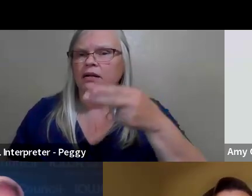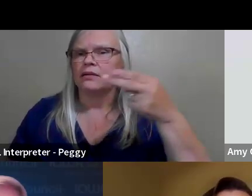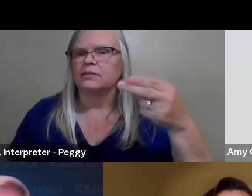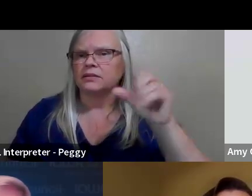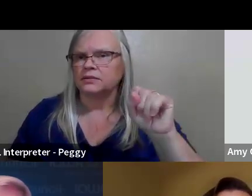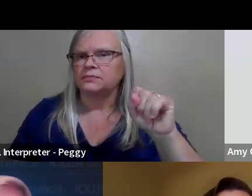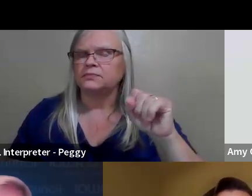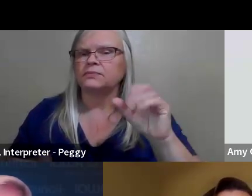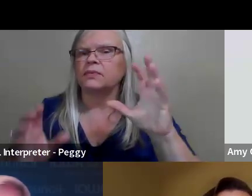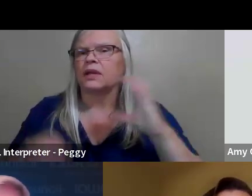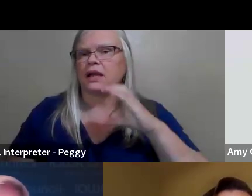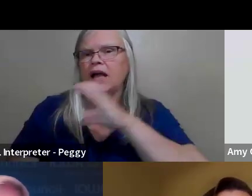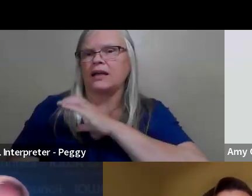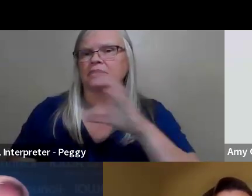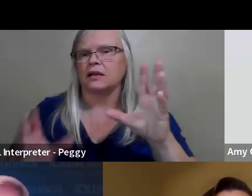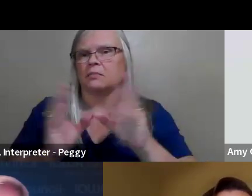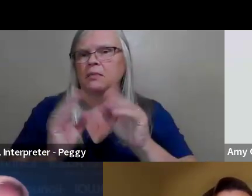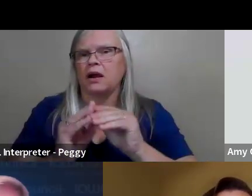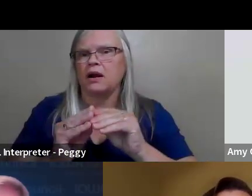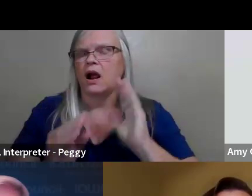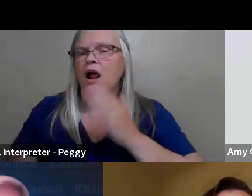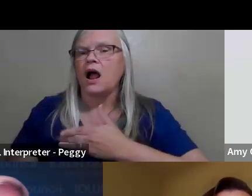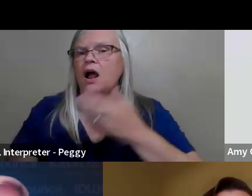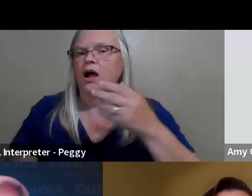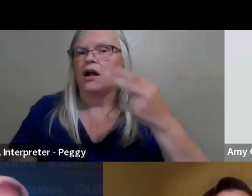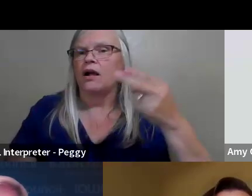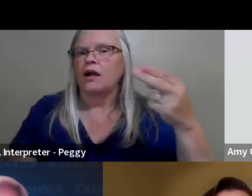Council meeting where they were saying that our Health and Human